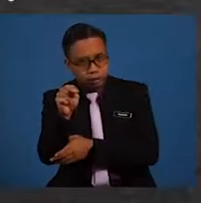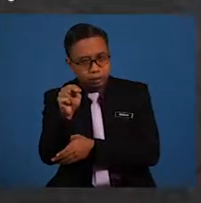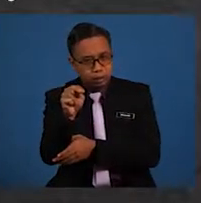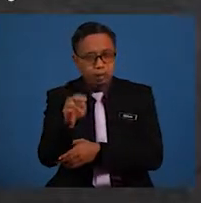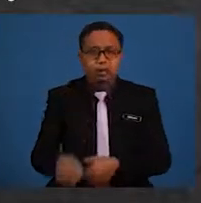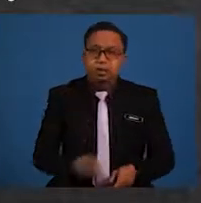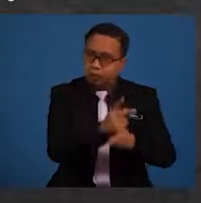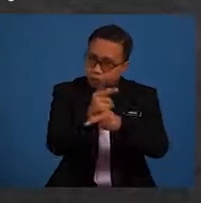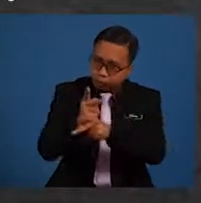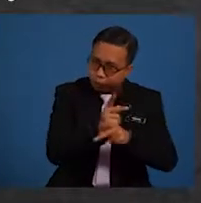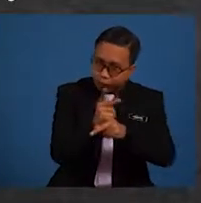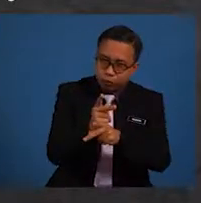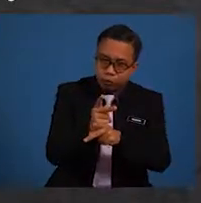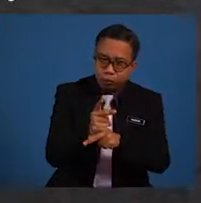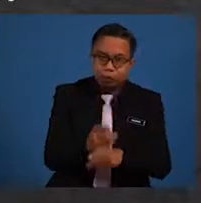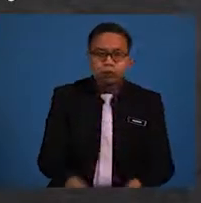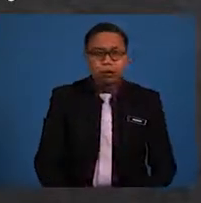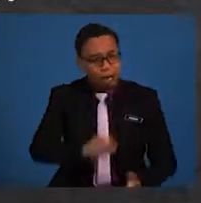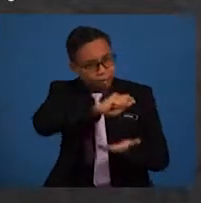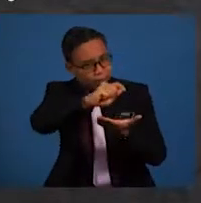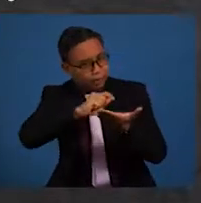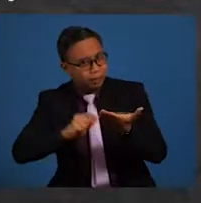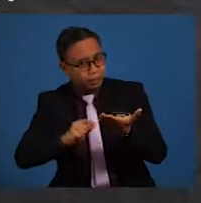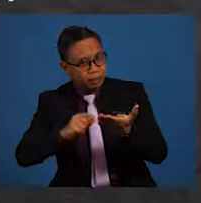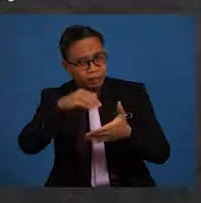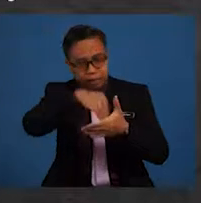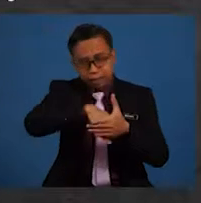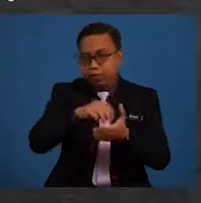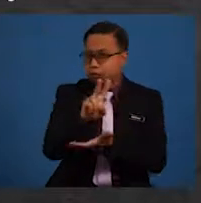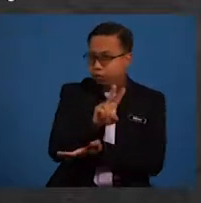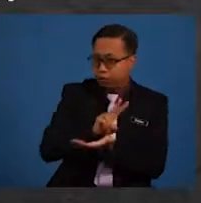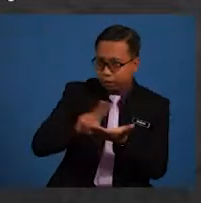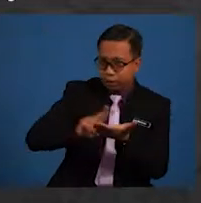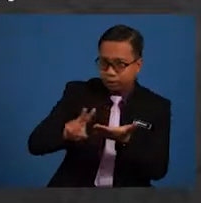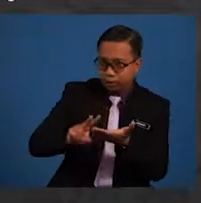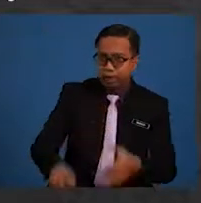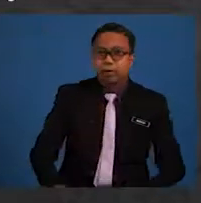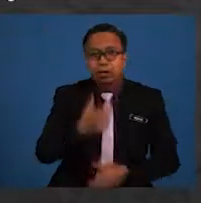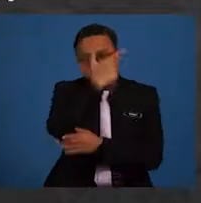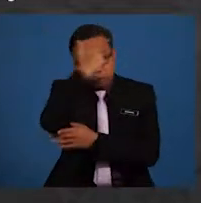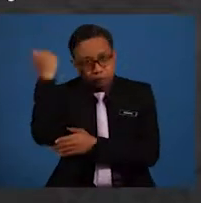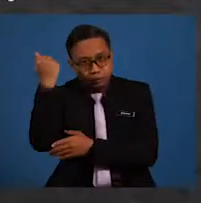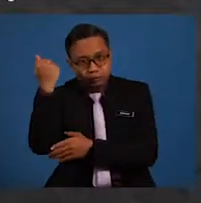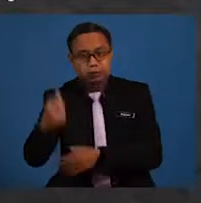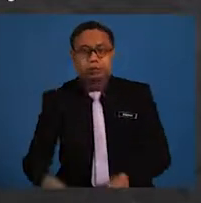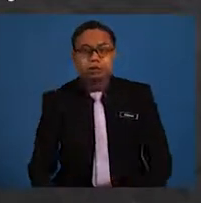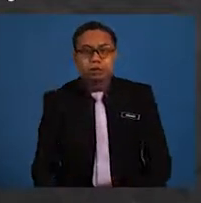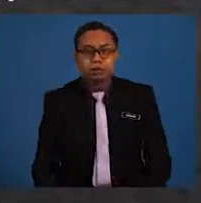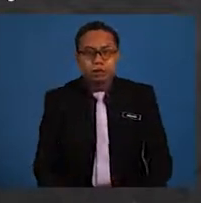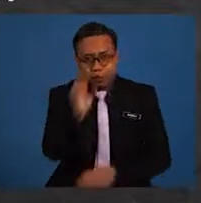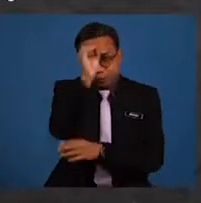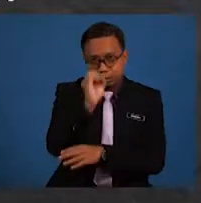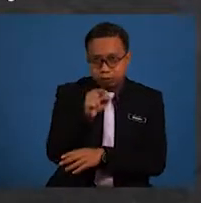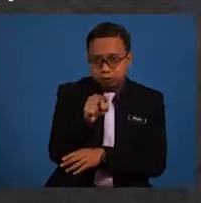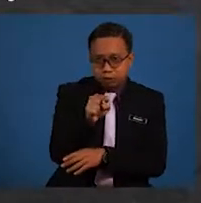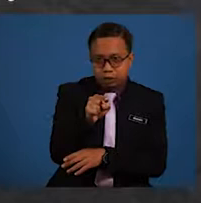careful both when you write and when you read, because